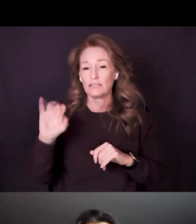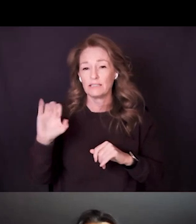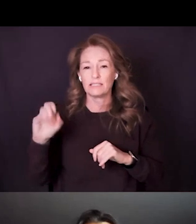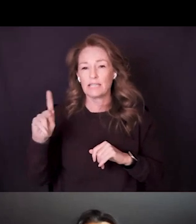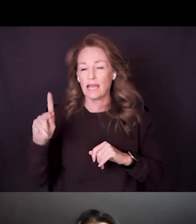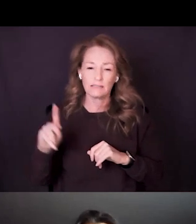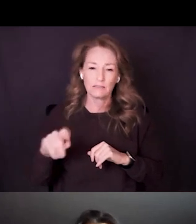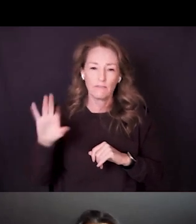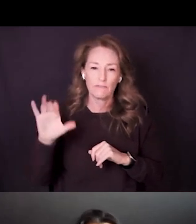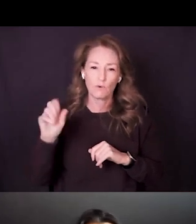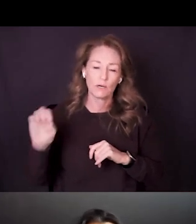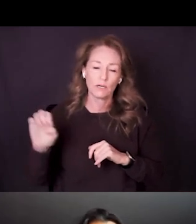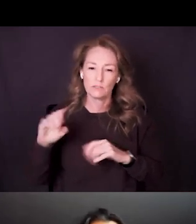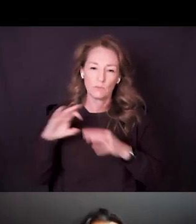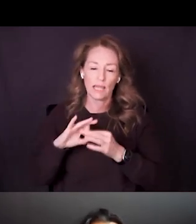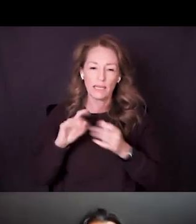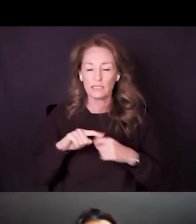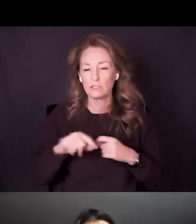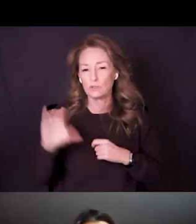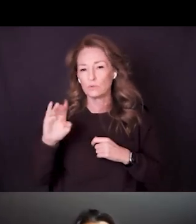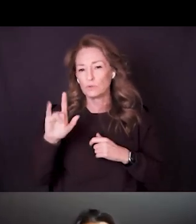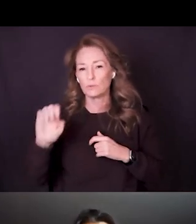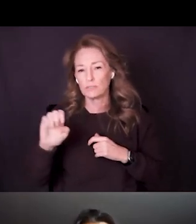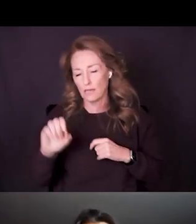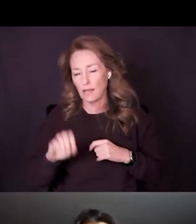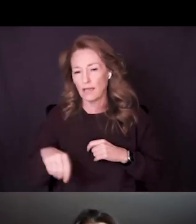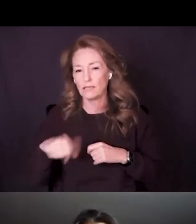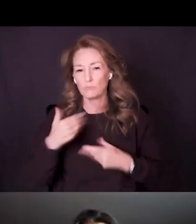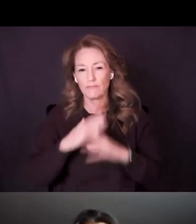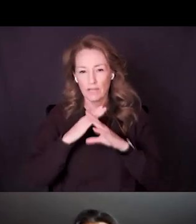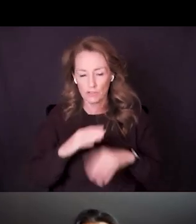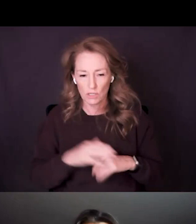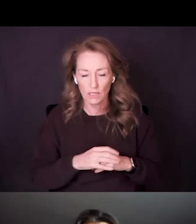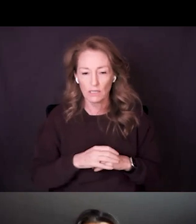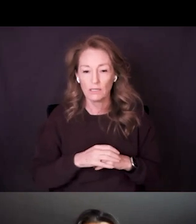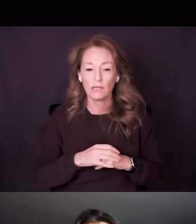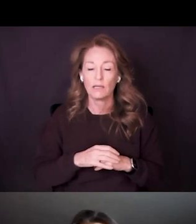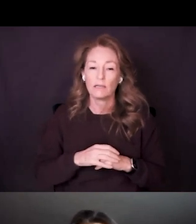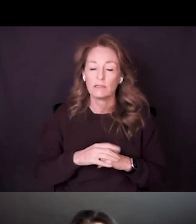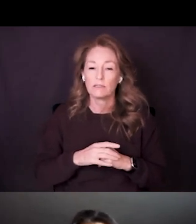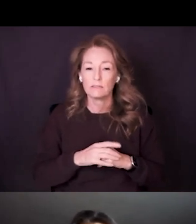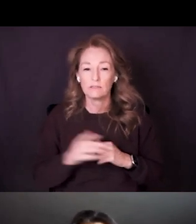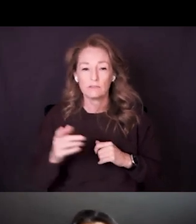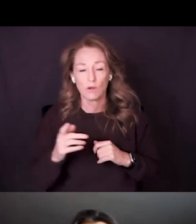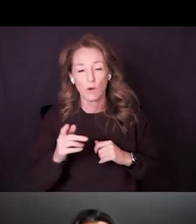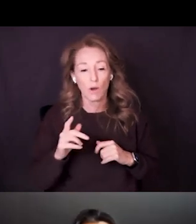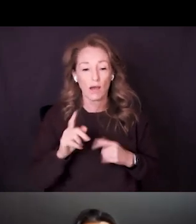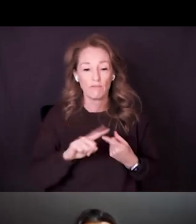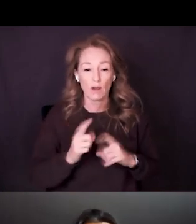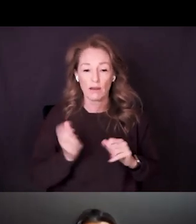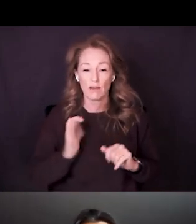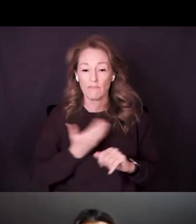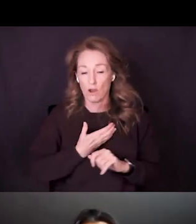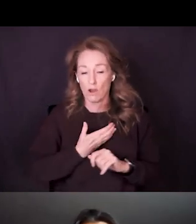Prevention. Pamela Endofhorn, that is a friend of many of us, has been the chair of that for years. And we meet every